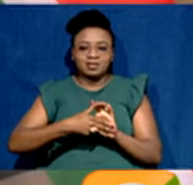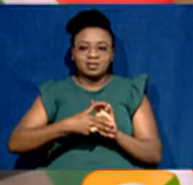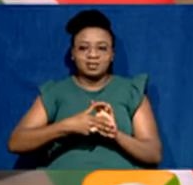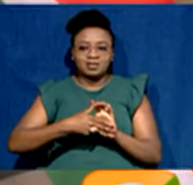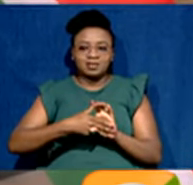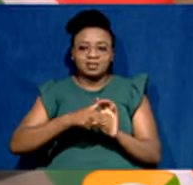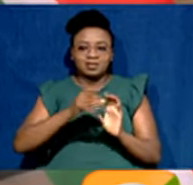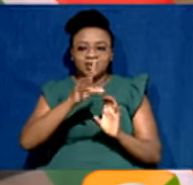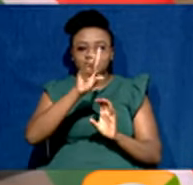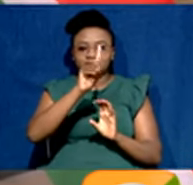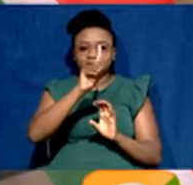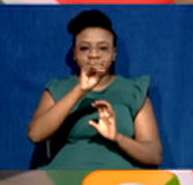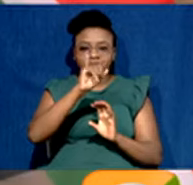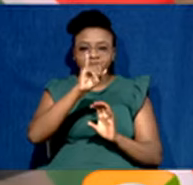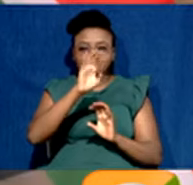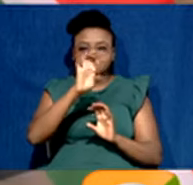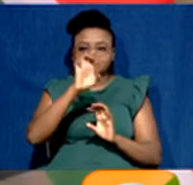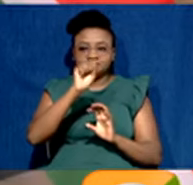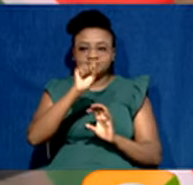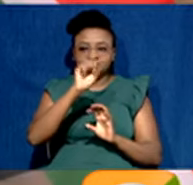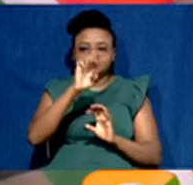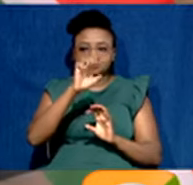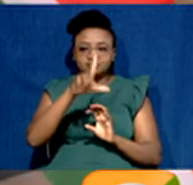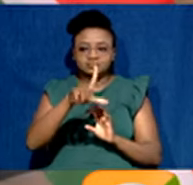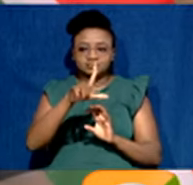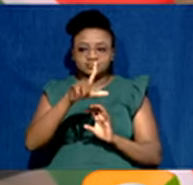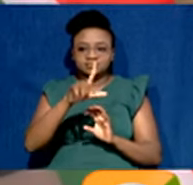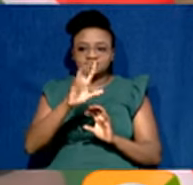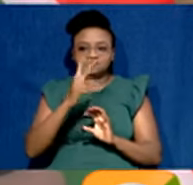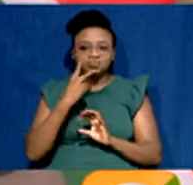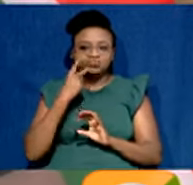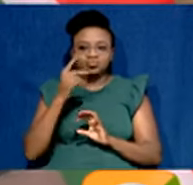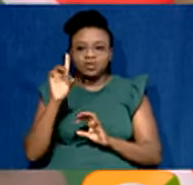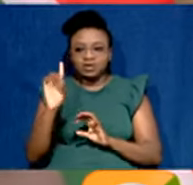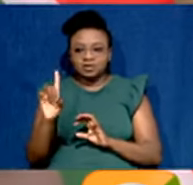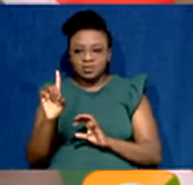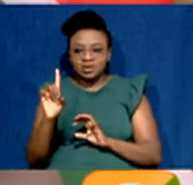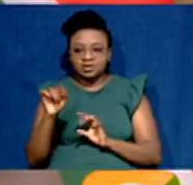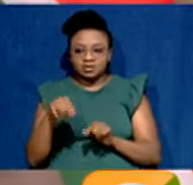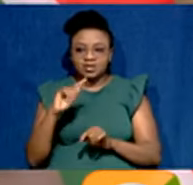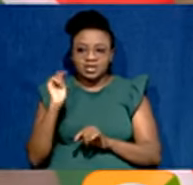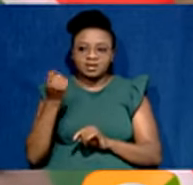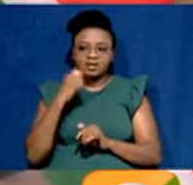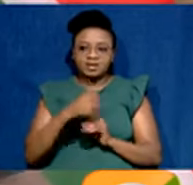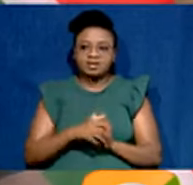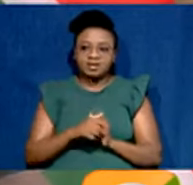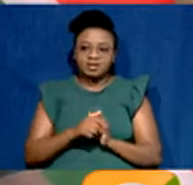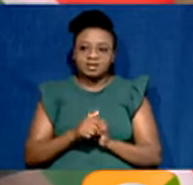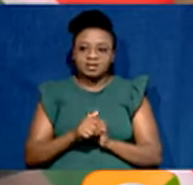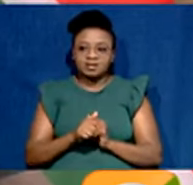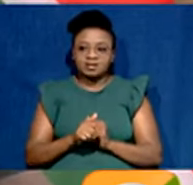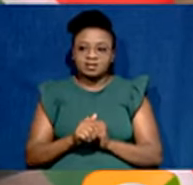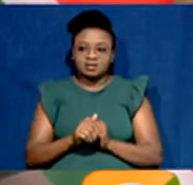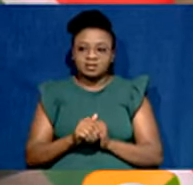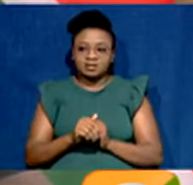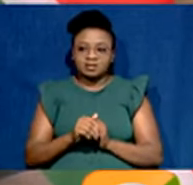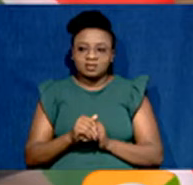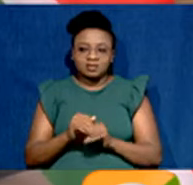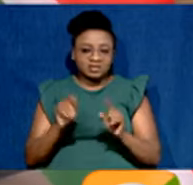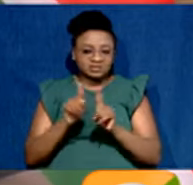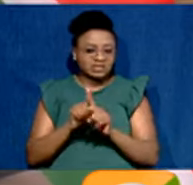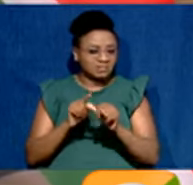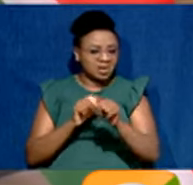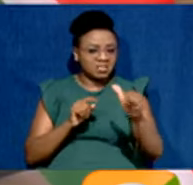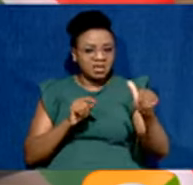diesel 200 shillings, 201 in Kenya. It's exactly the same in our